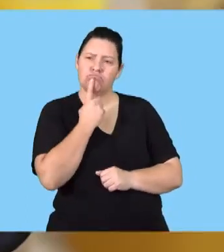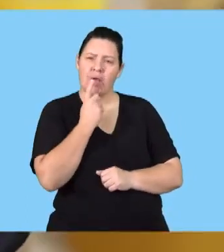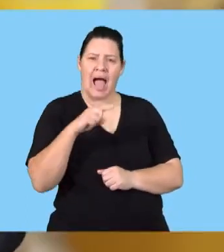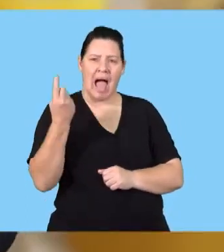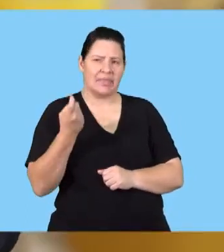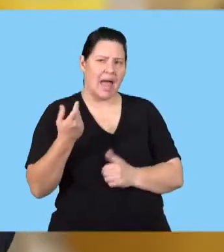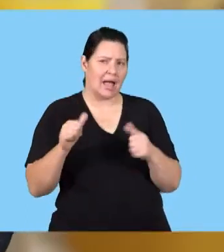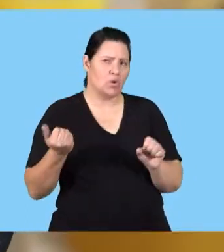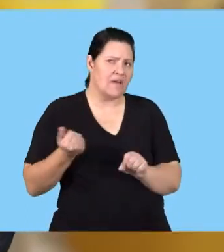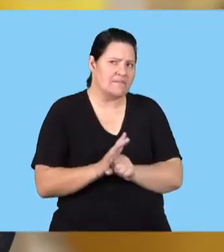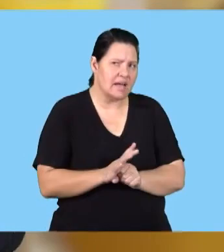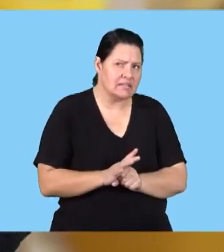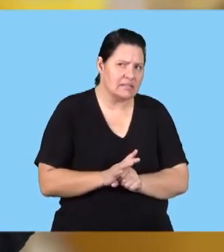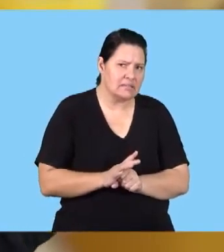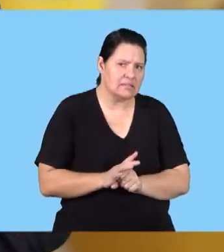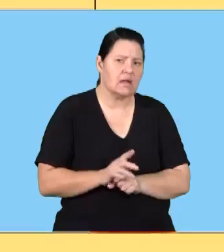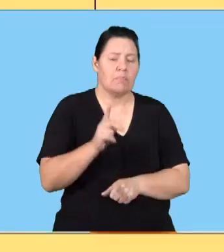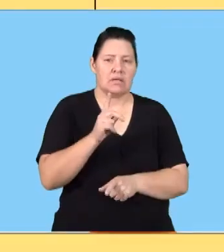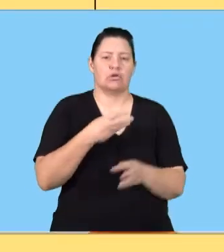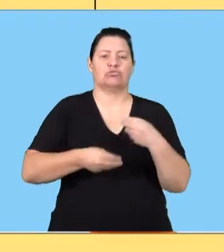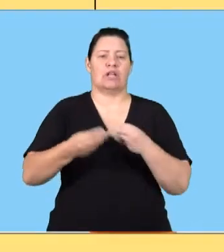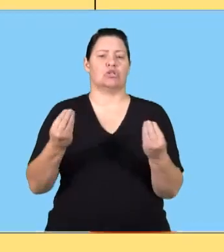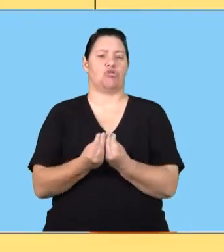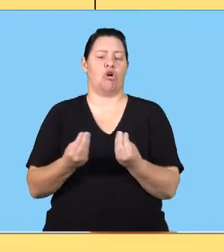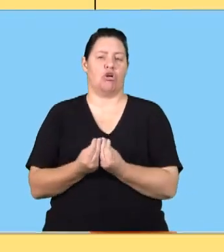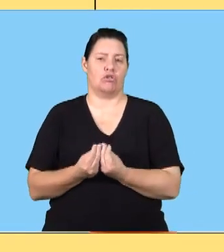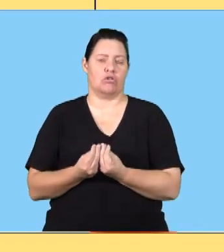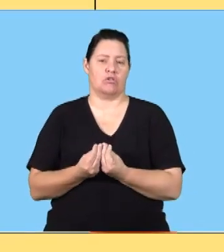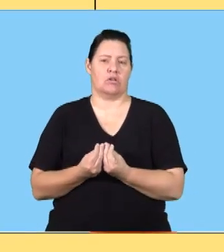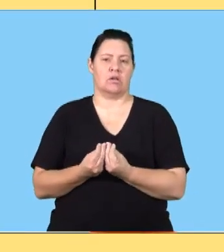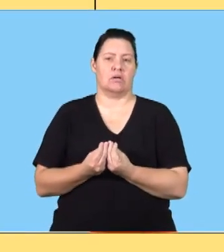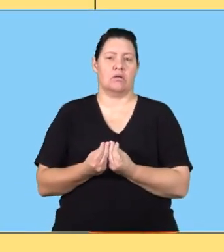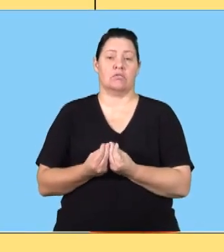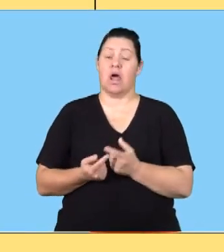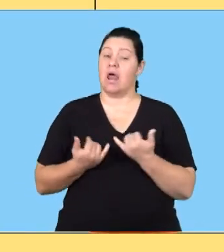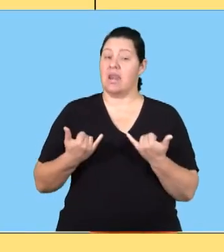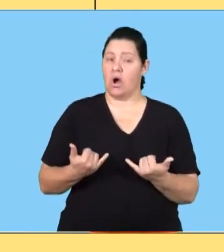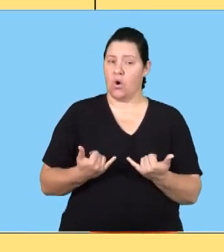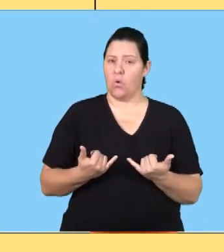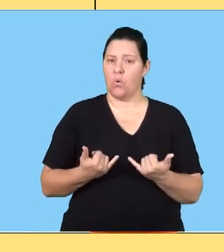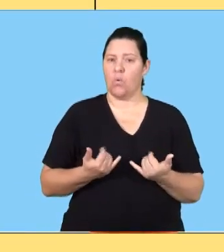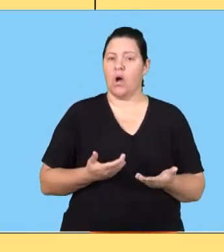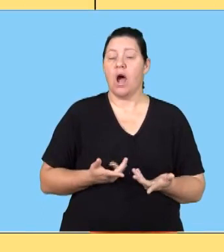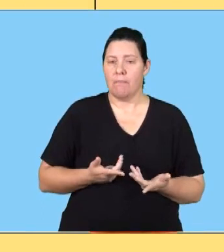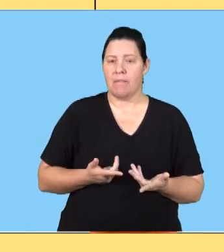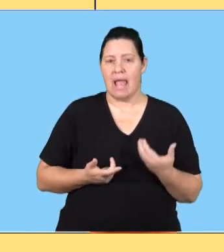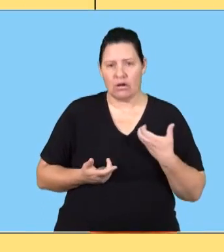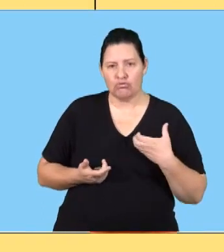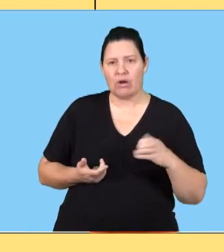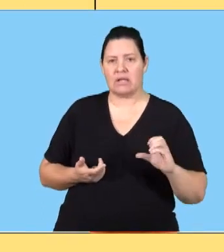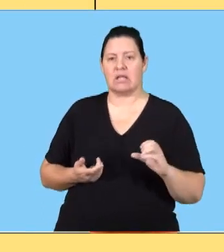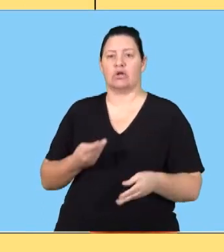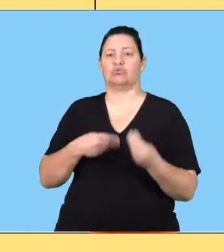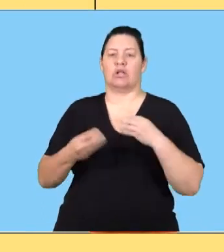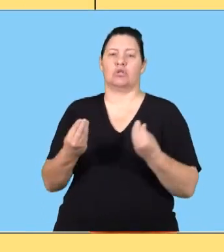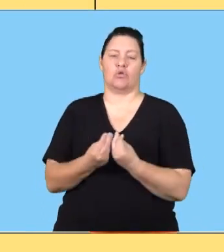other account is going to be affected? This is on trading stock. So that means I'm going to come now and credit